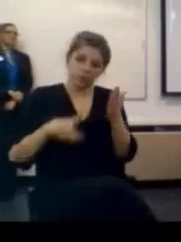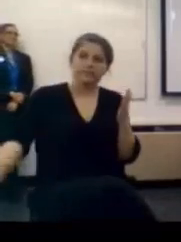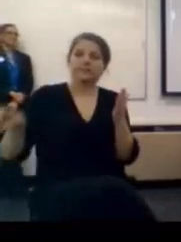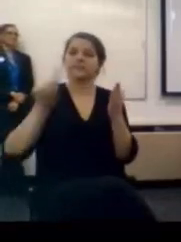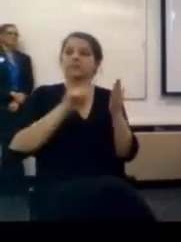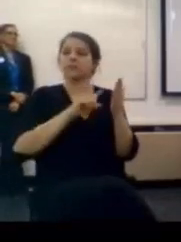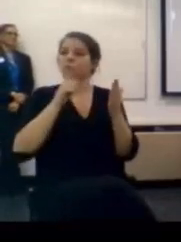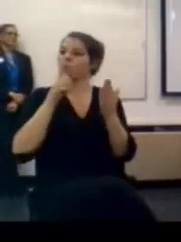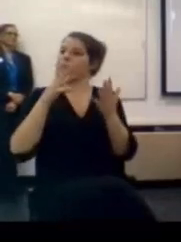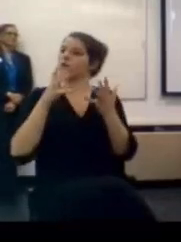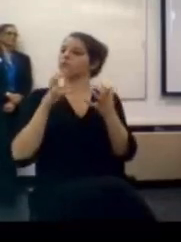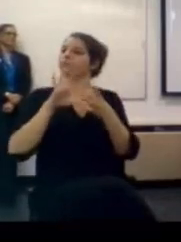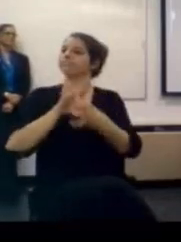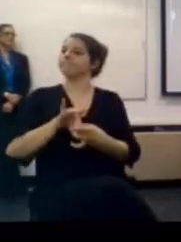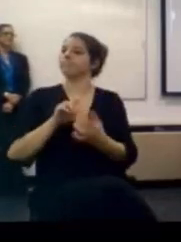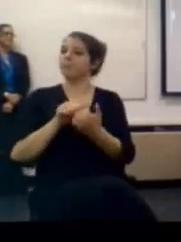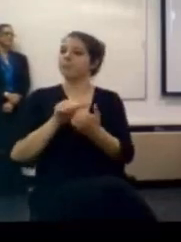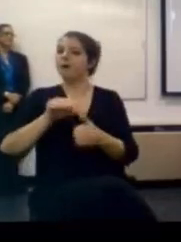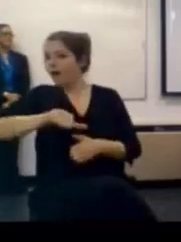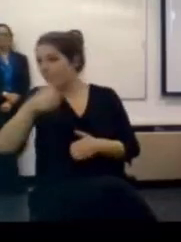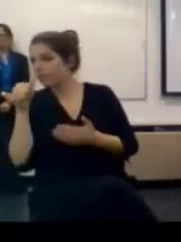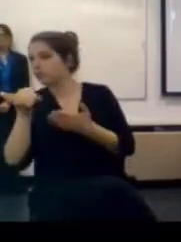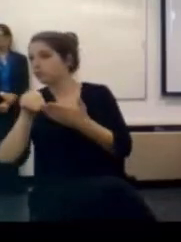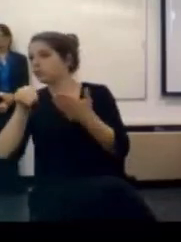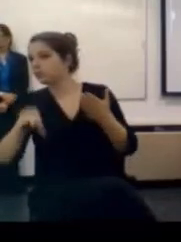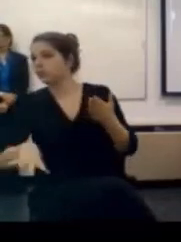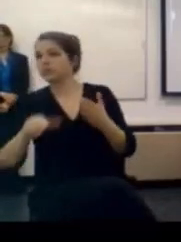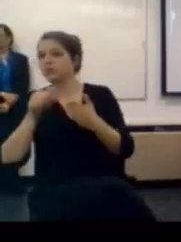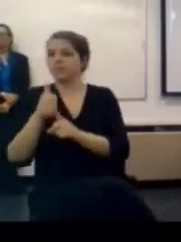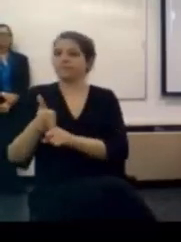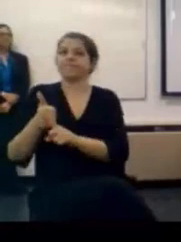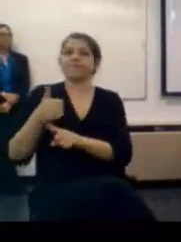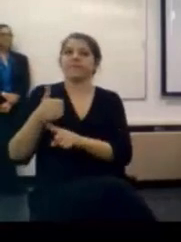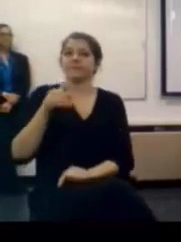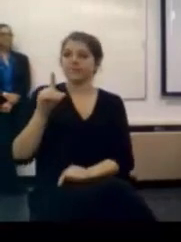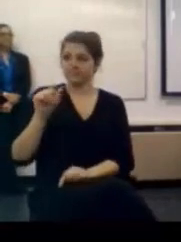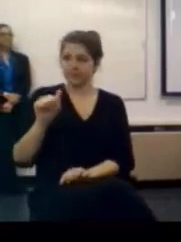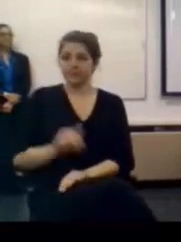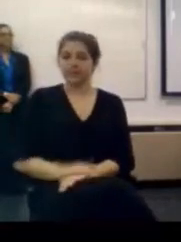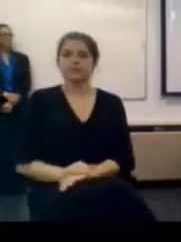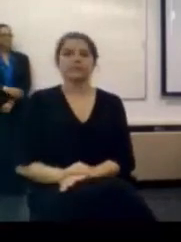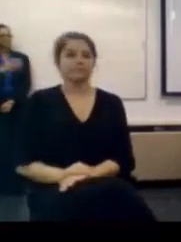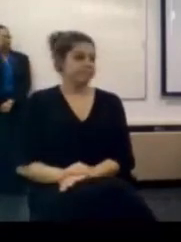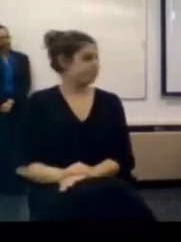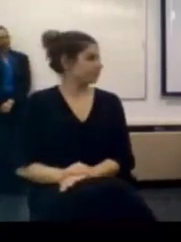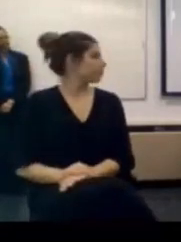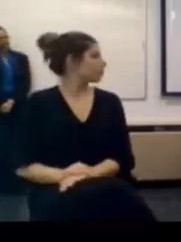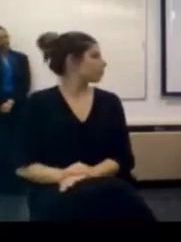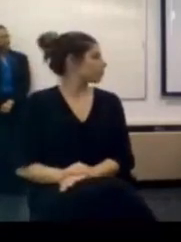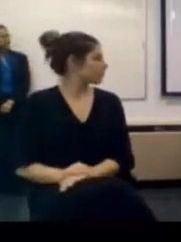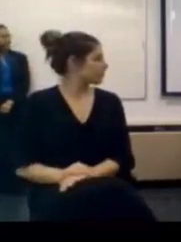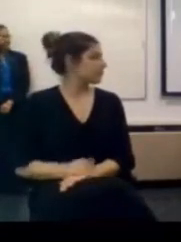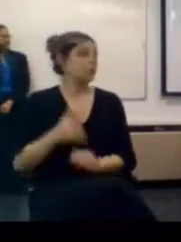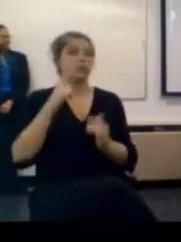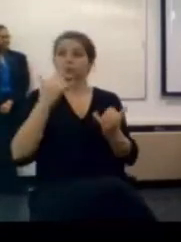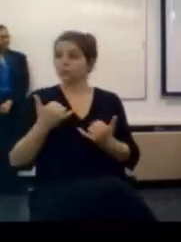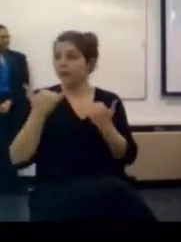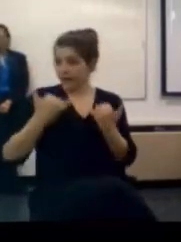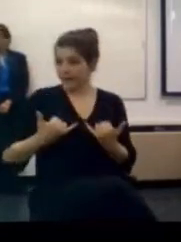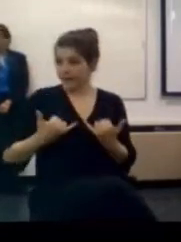center for students who want to connect with other students with disabilities.